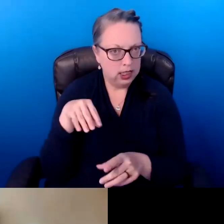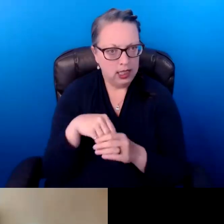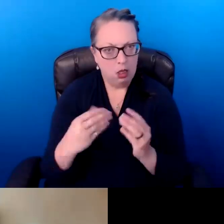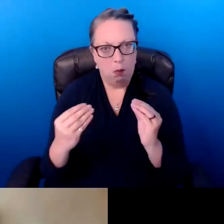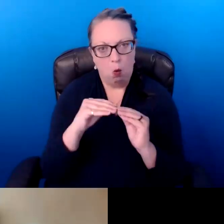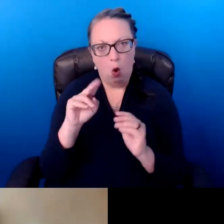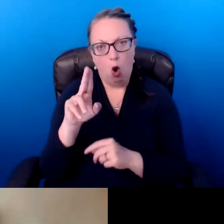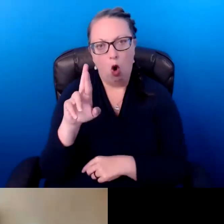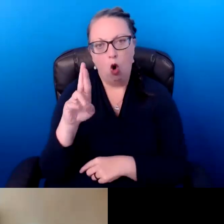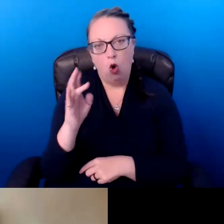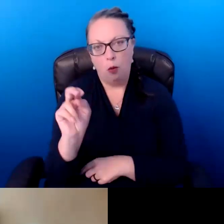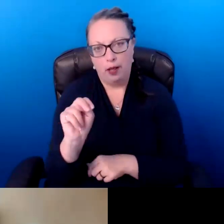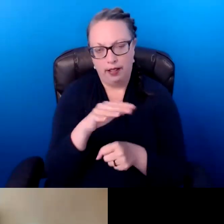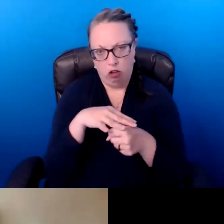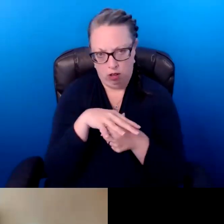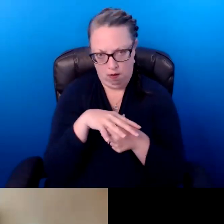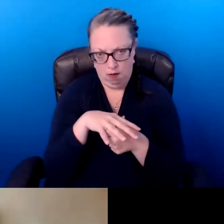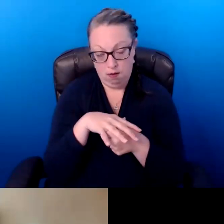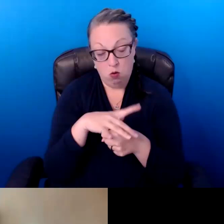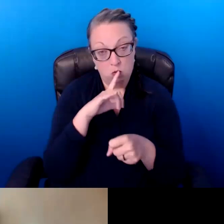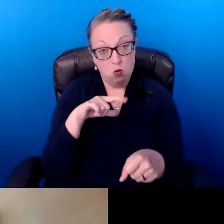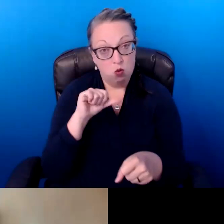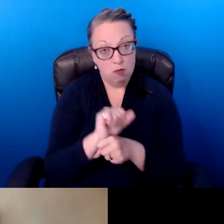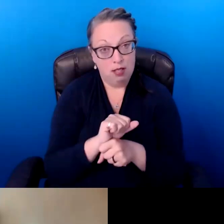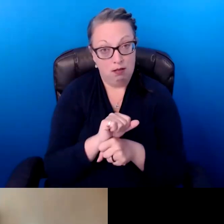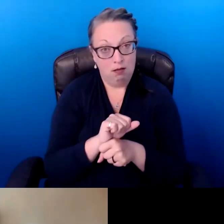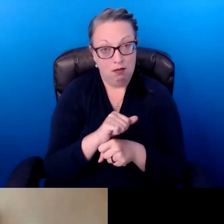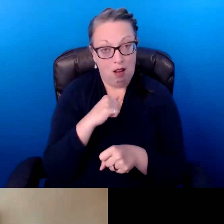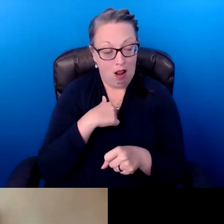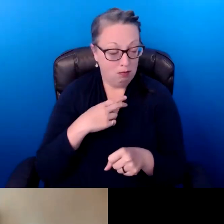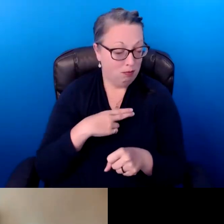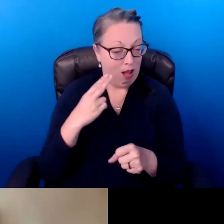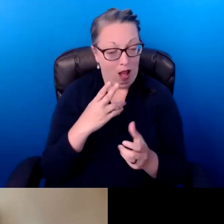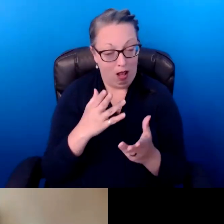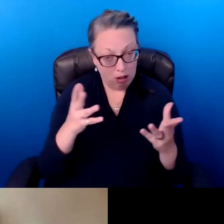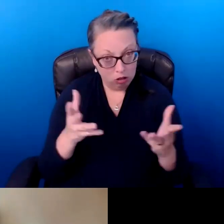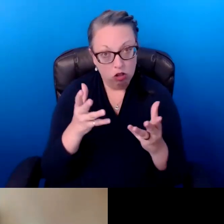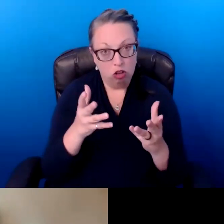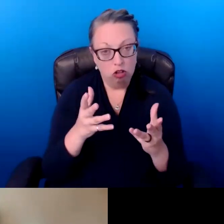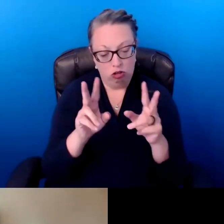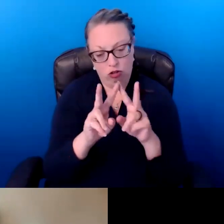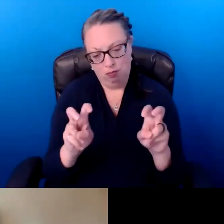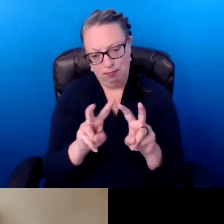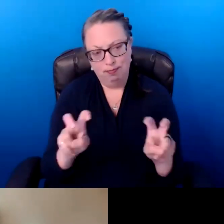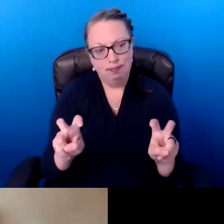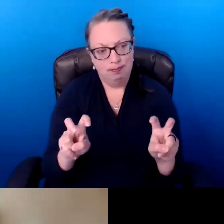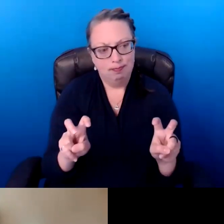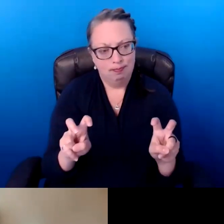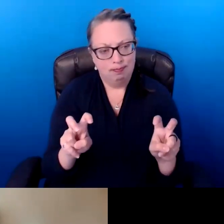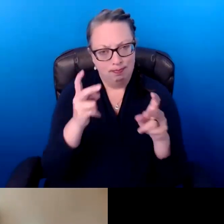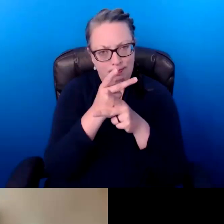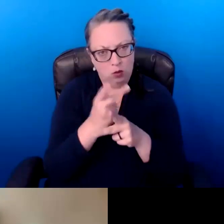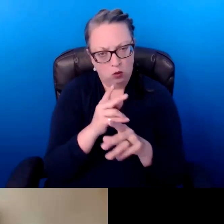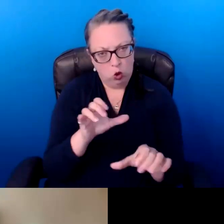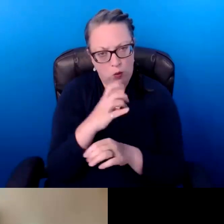urban area. So absolutely, I would highly encourage you to look at it, look at doing something